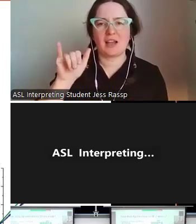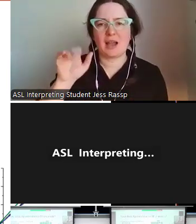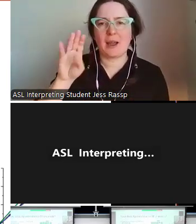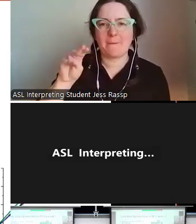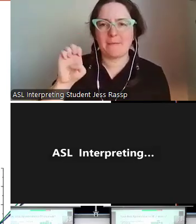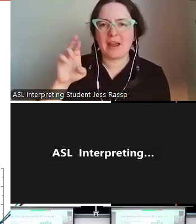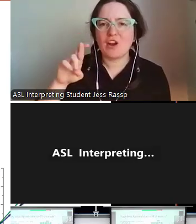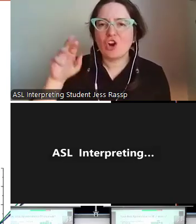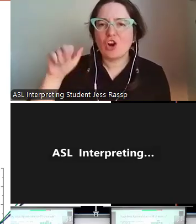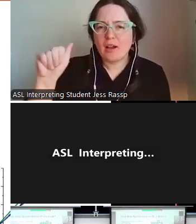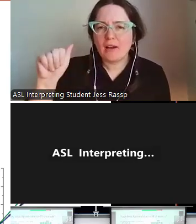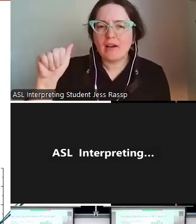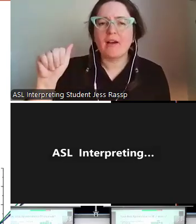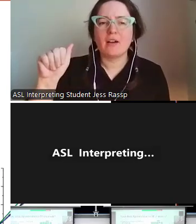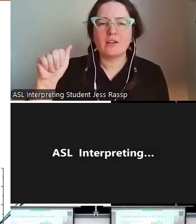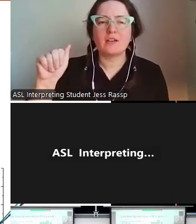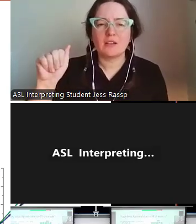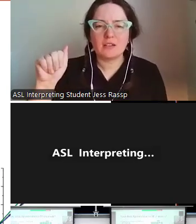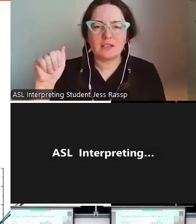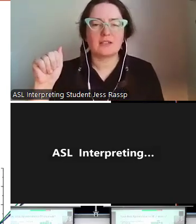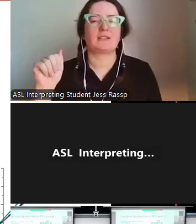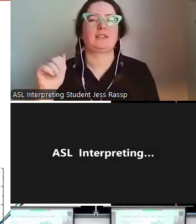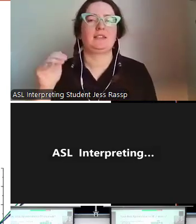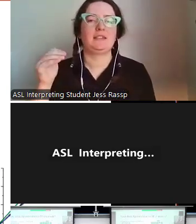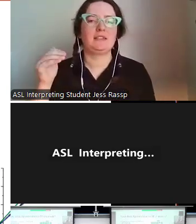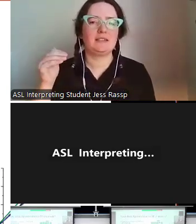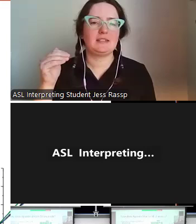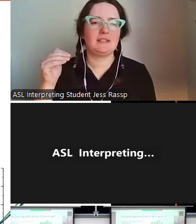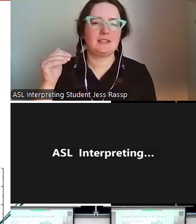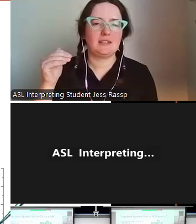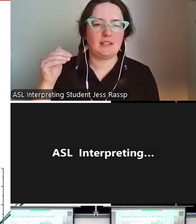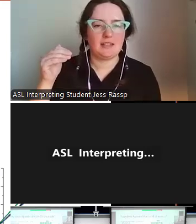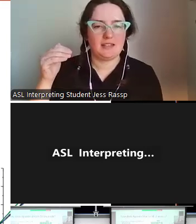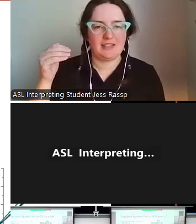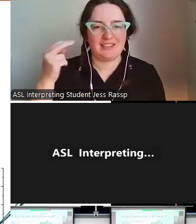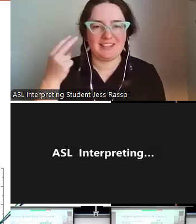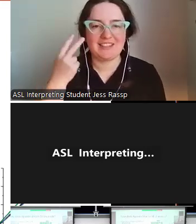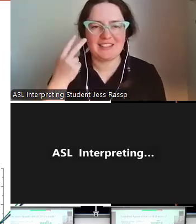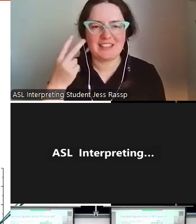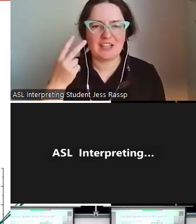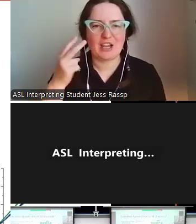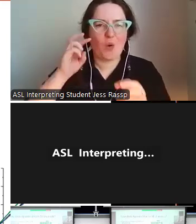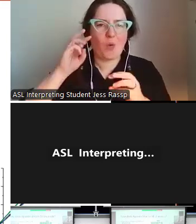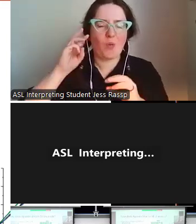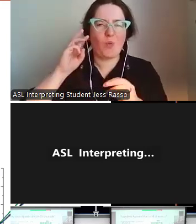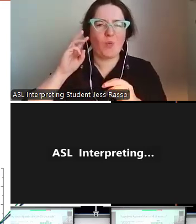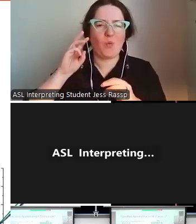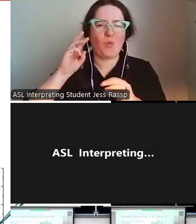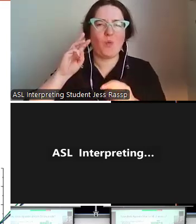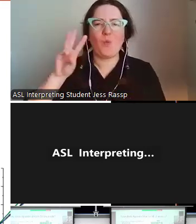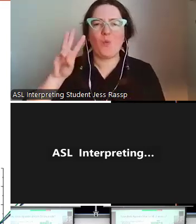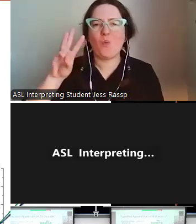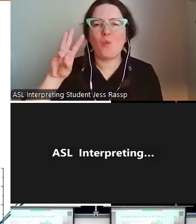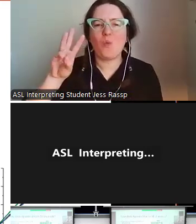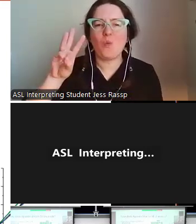this voltage kind of tries to show that. We got wild type SK2, wild type SK4, and then the